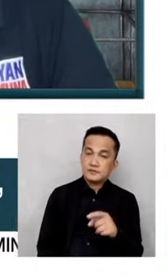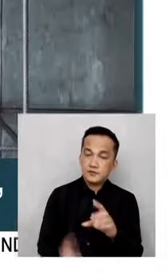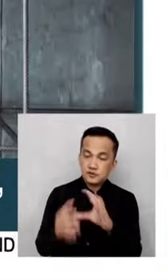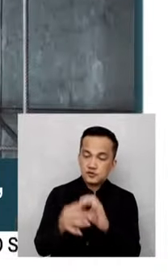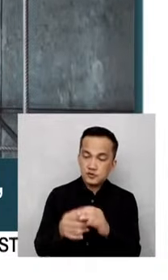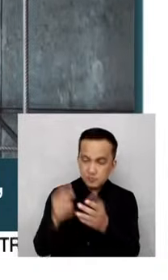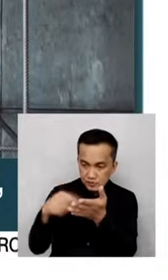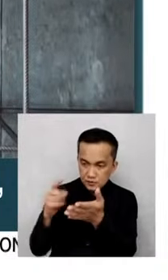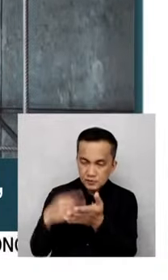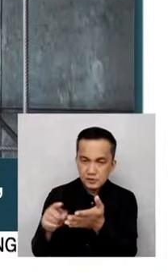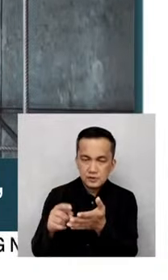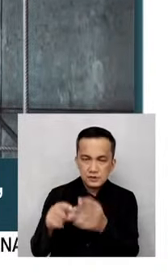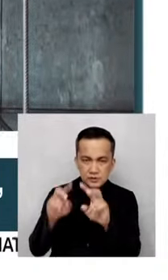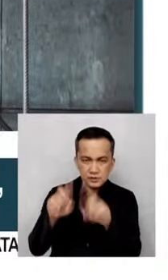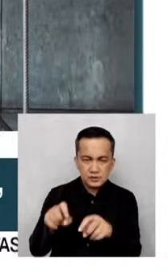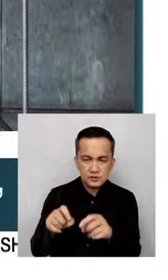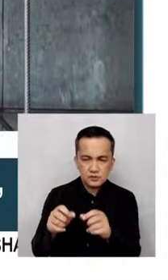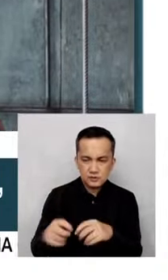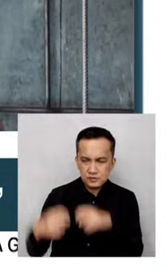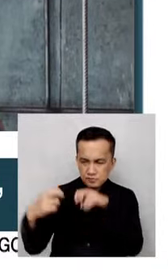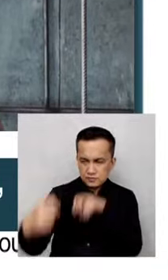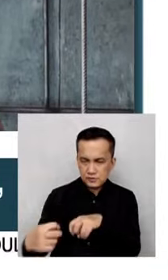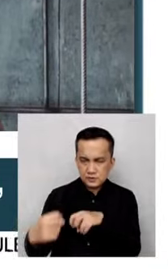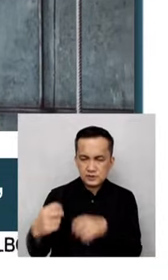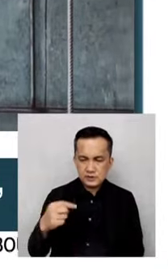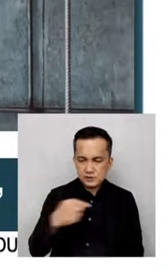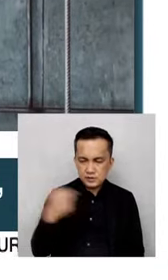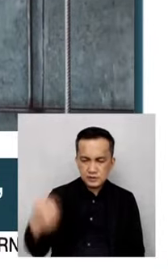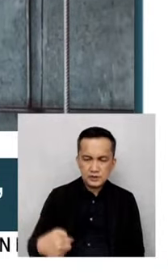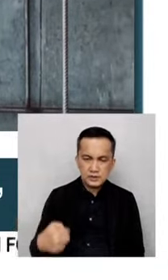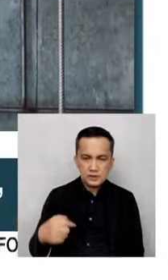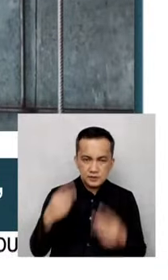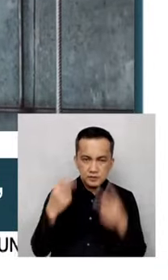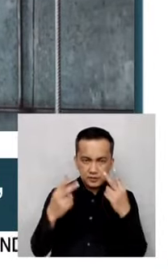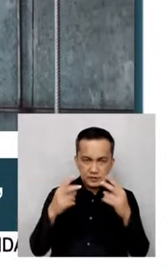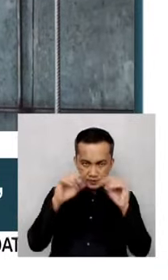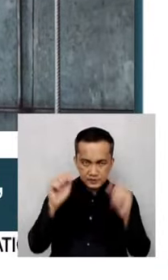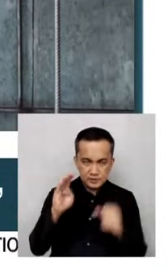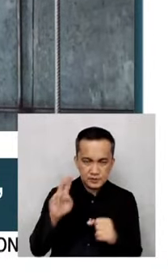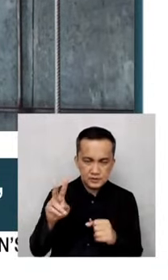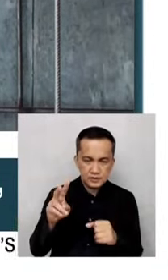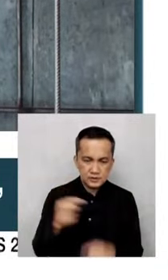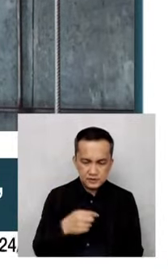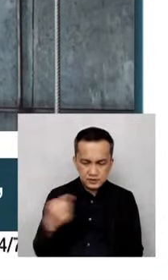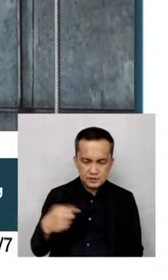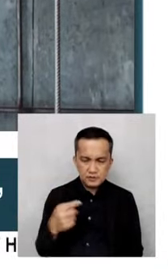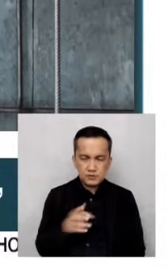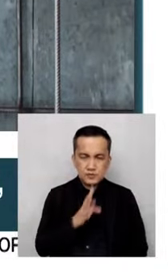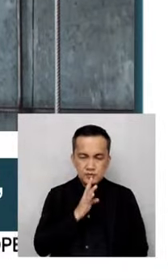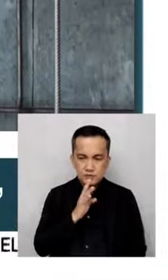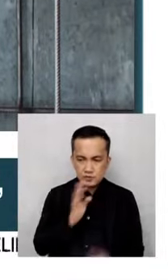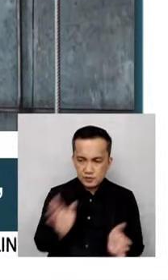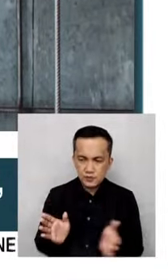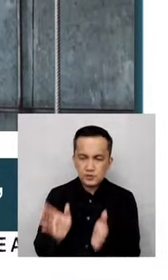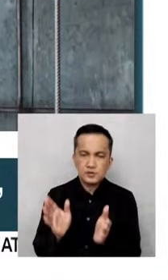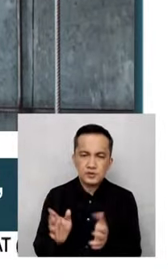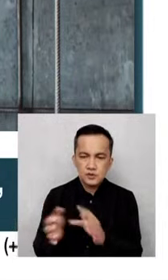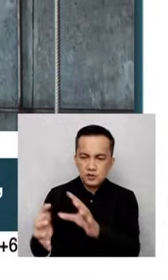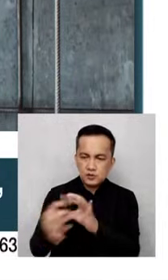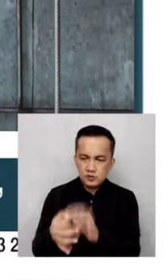exploration is still on the table with China. And with the visit of President Marcos recently to China to precisely push for joint